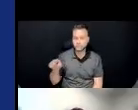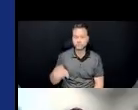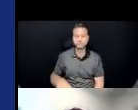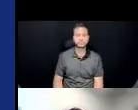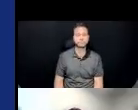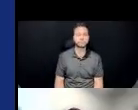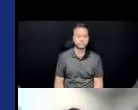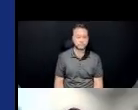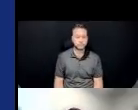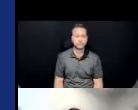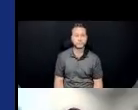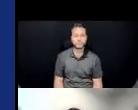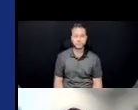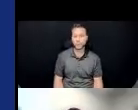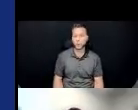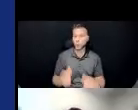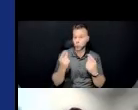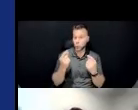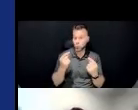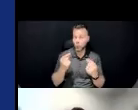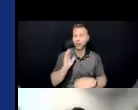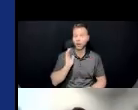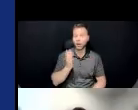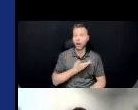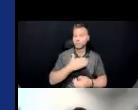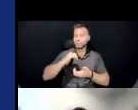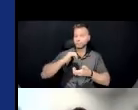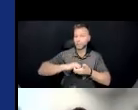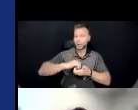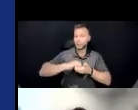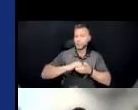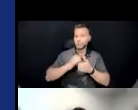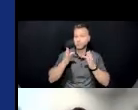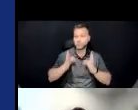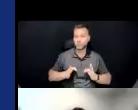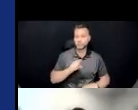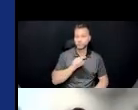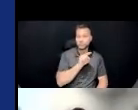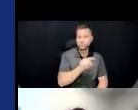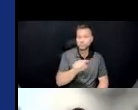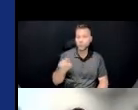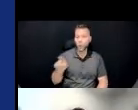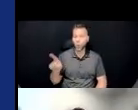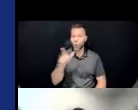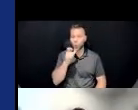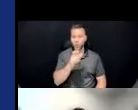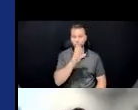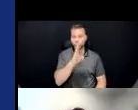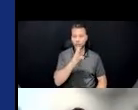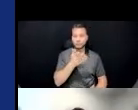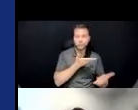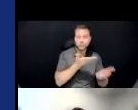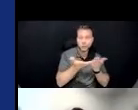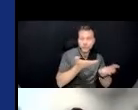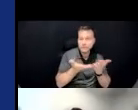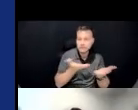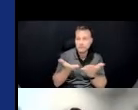the expertise of our partners who work with these communities or have been working with